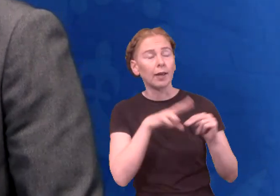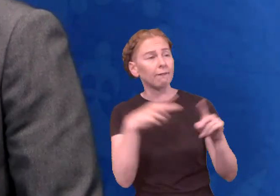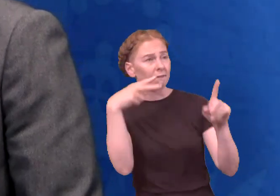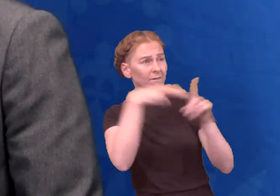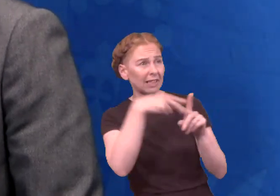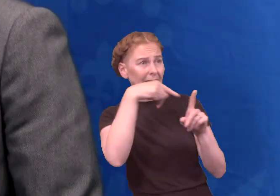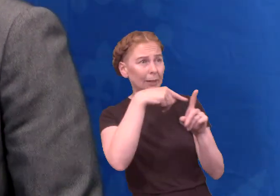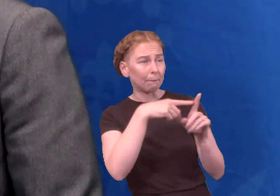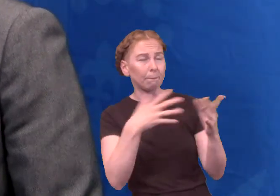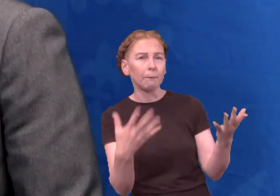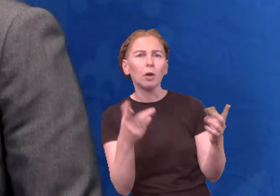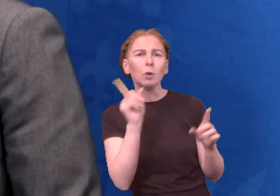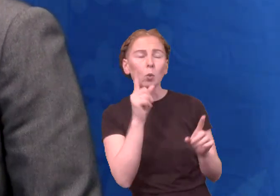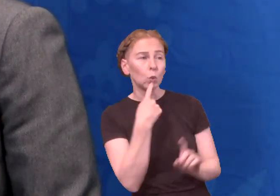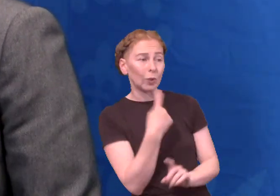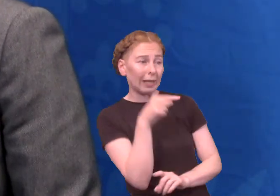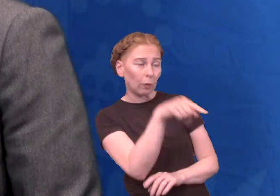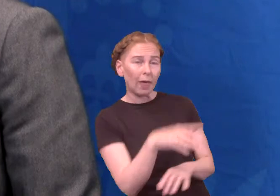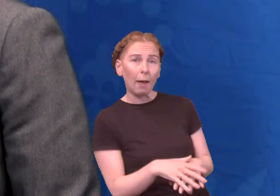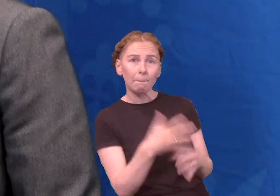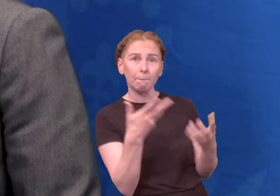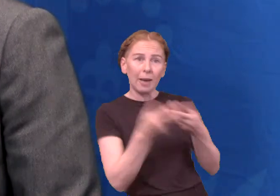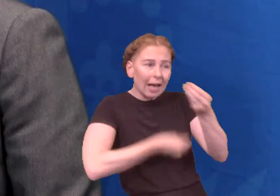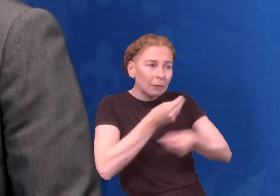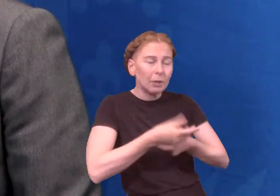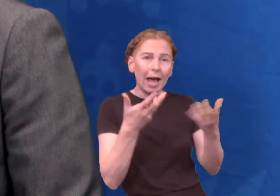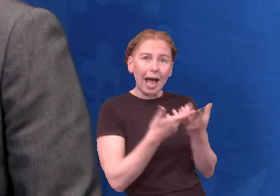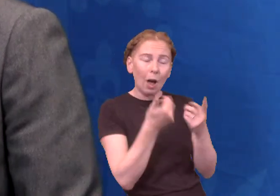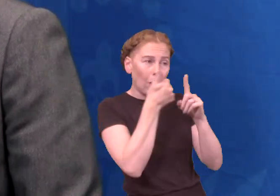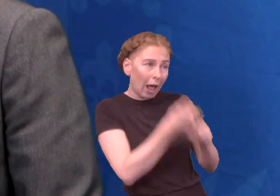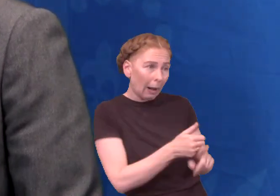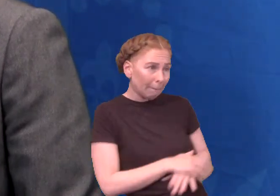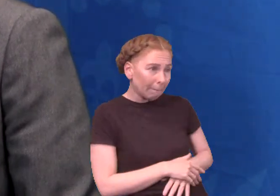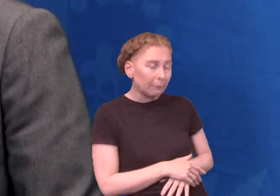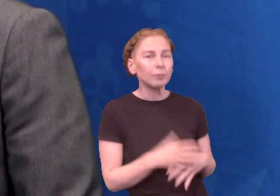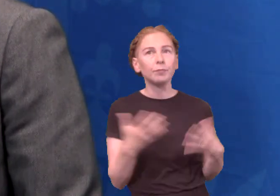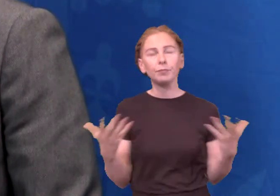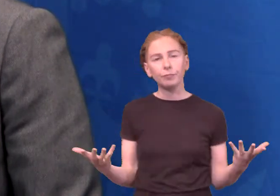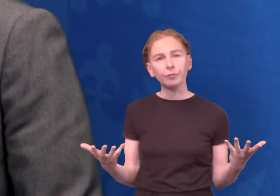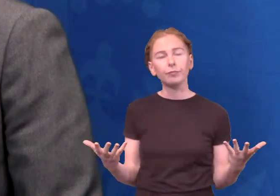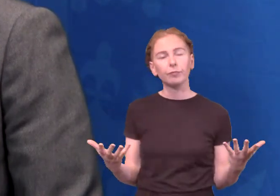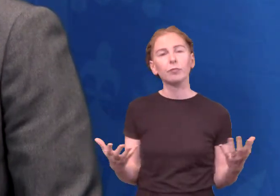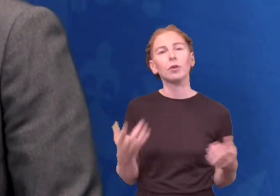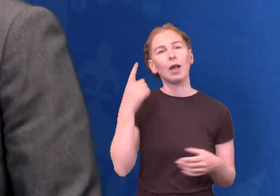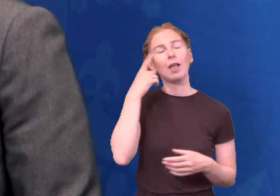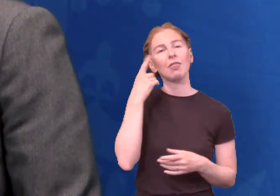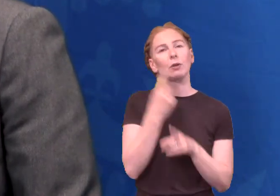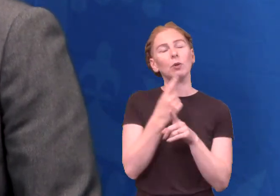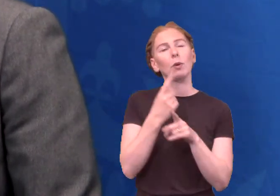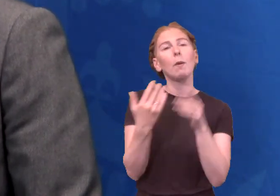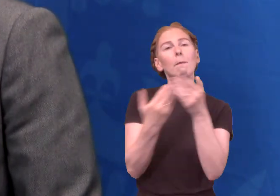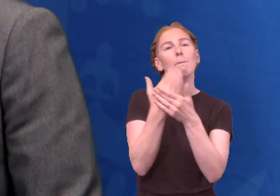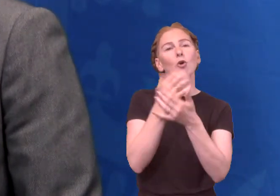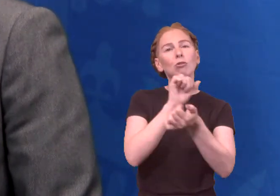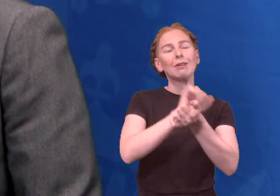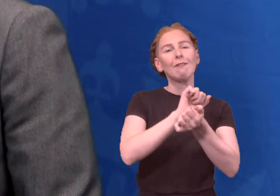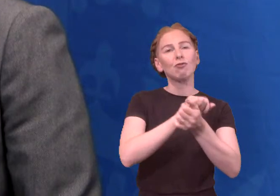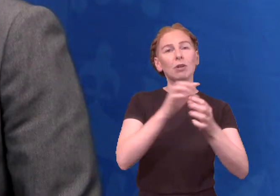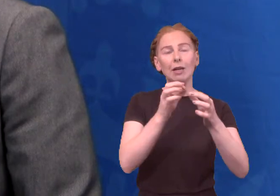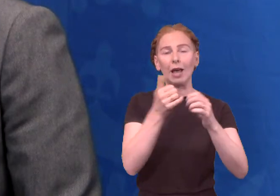they can get help? I think we've explained a number of different ways you can get help. The Modern Slavery Helpline, by contacting the